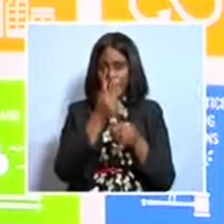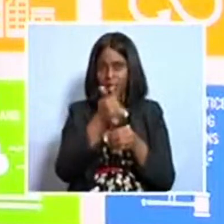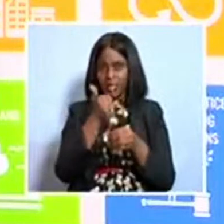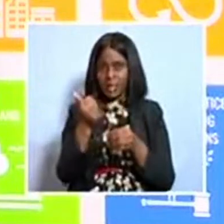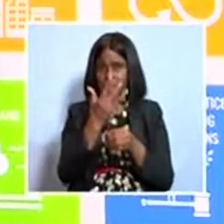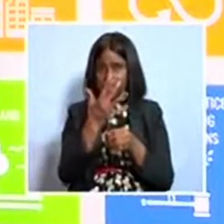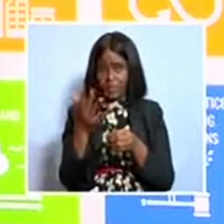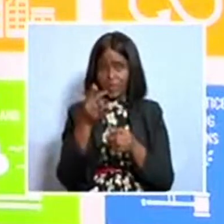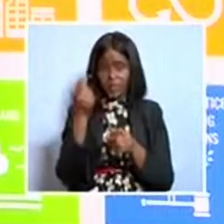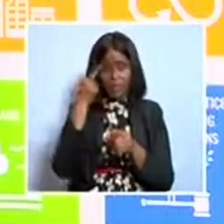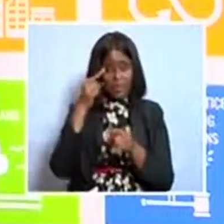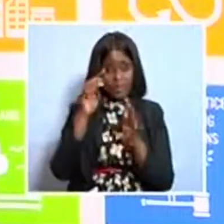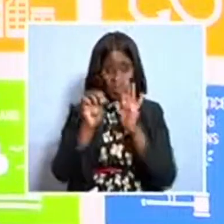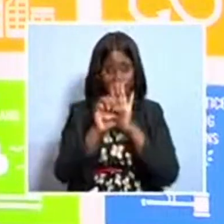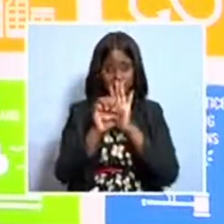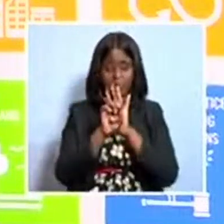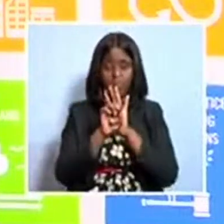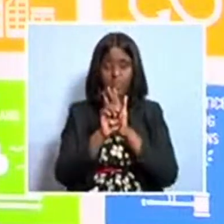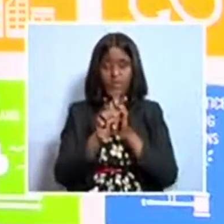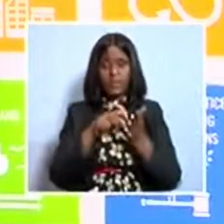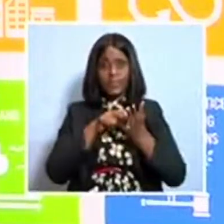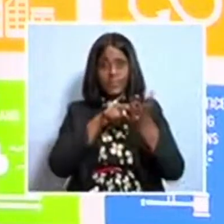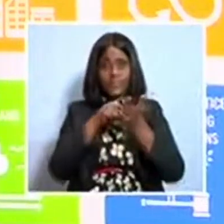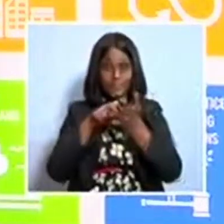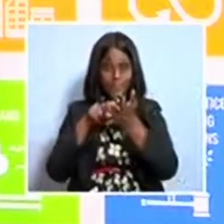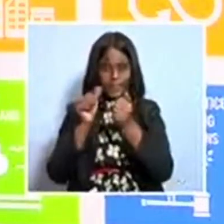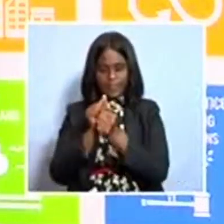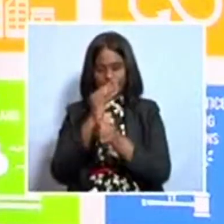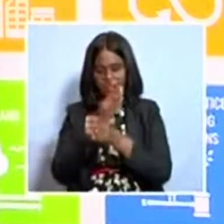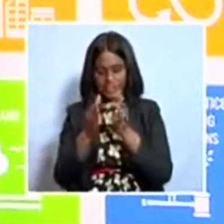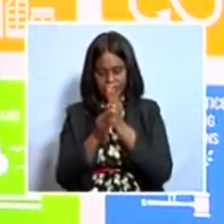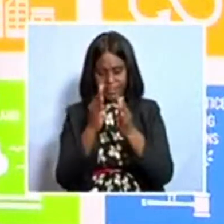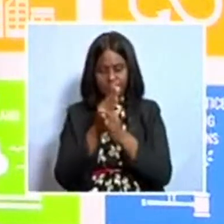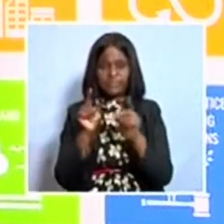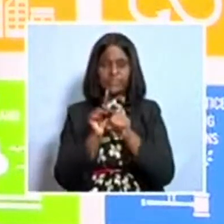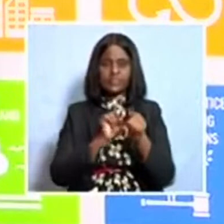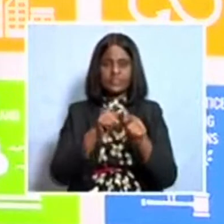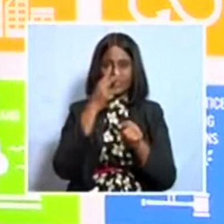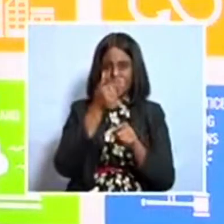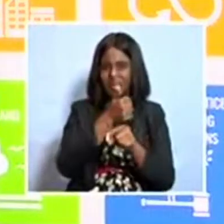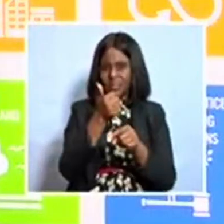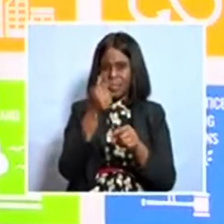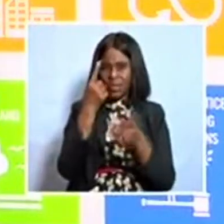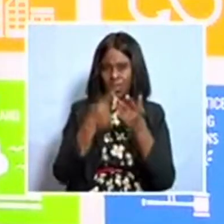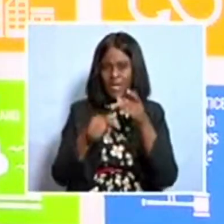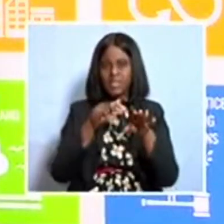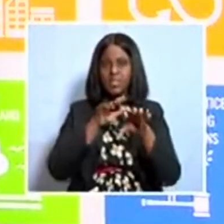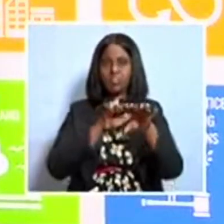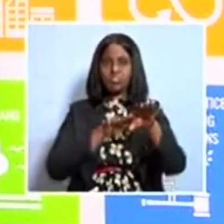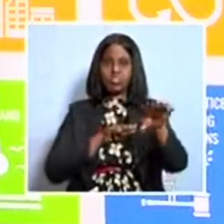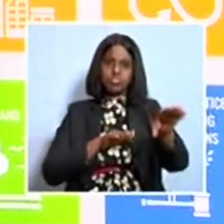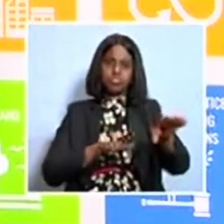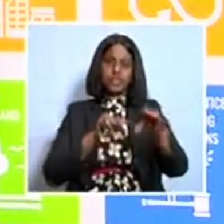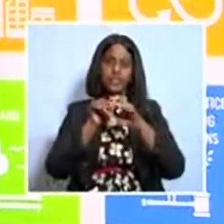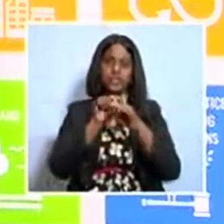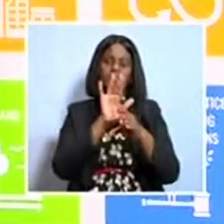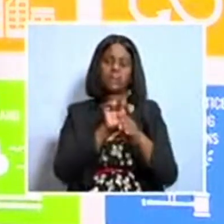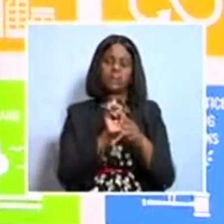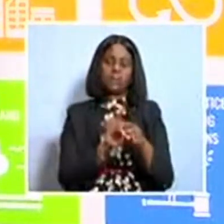factors, for example, like transport and infrastructure. You're looking at what are the traffic volumes involved. Right